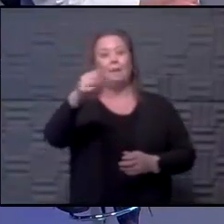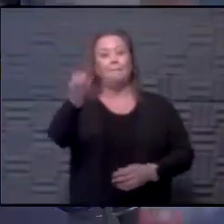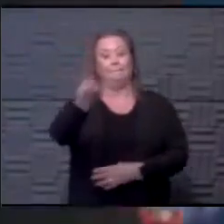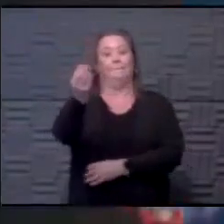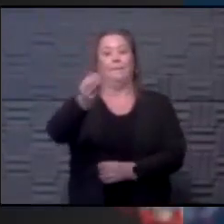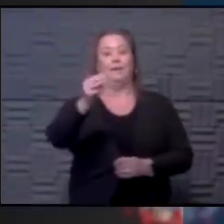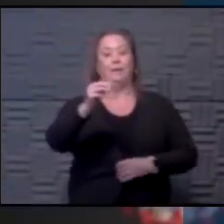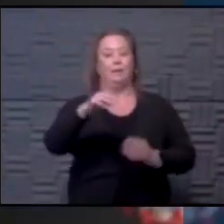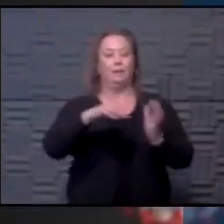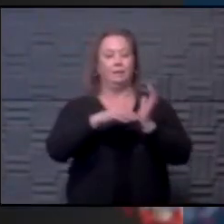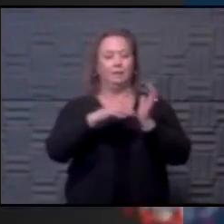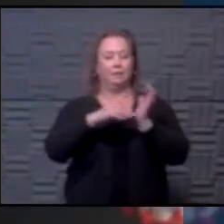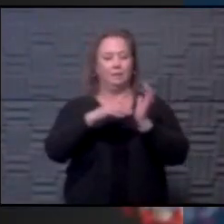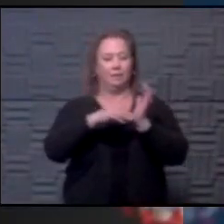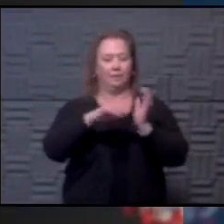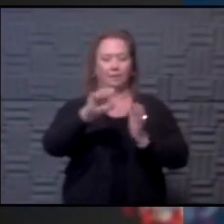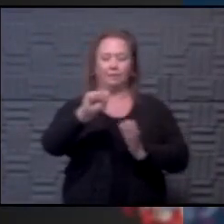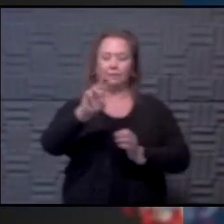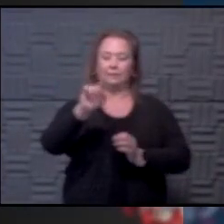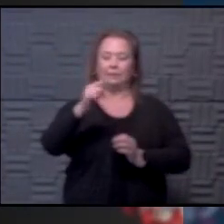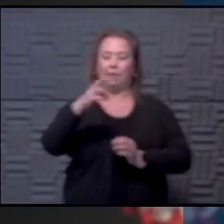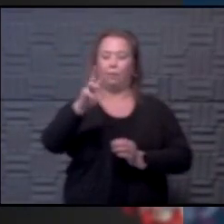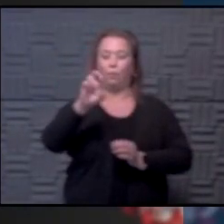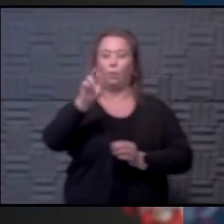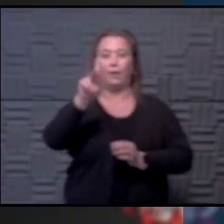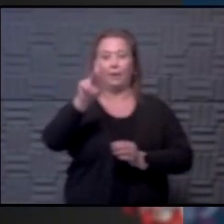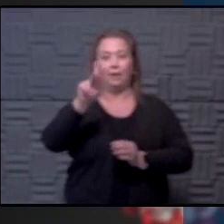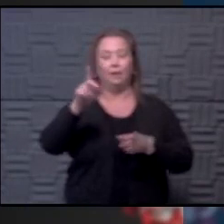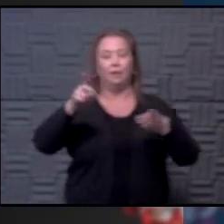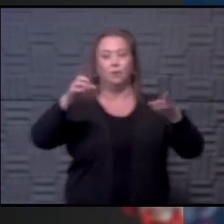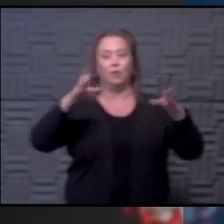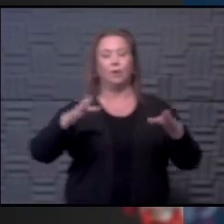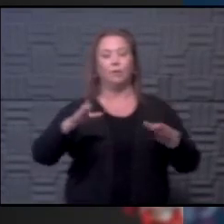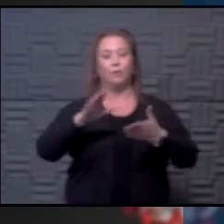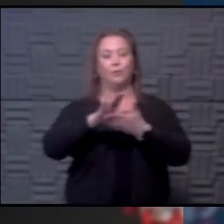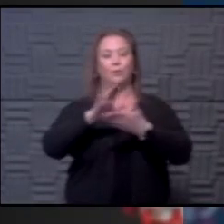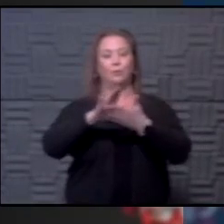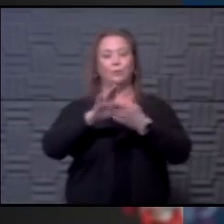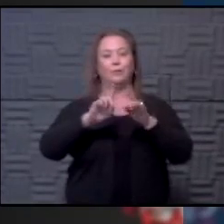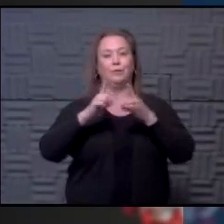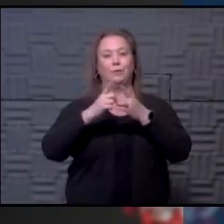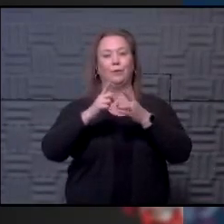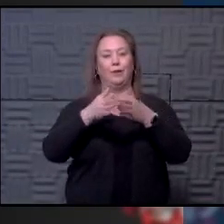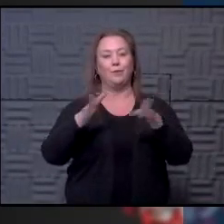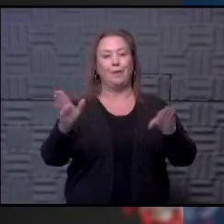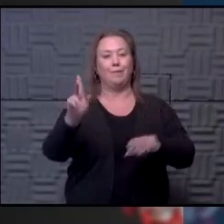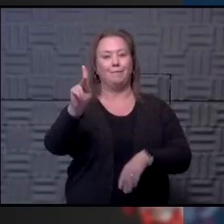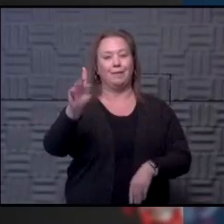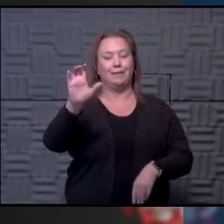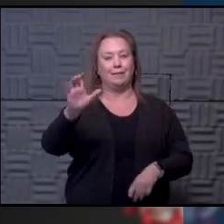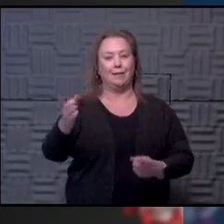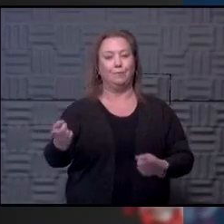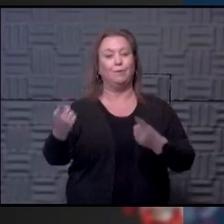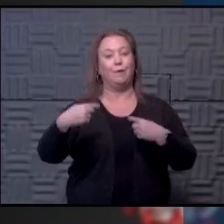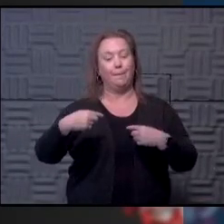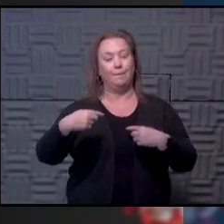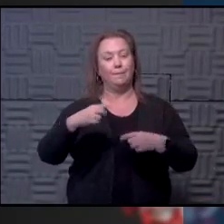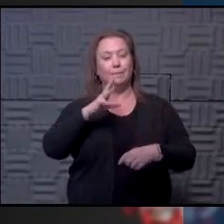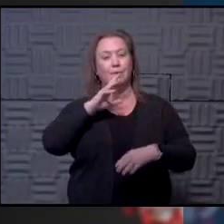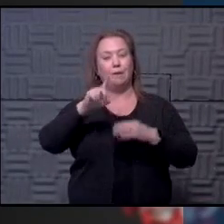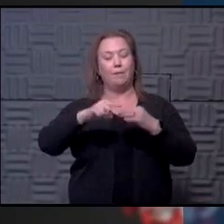Monday, Dr. Kenny Southwick, who's the Executive Director for Cooperating School Districts of Greater Kansas City, will be with us talking